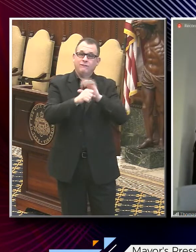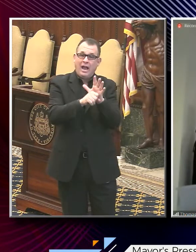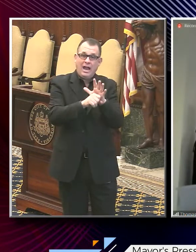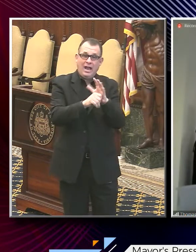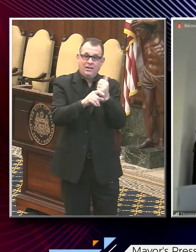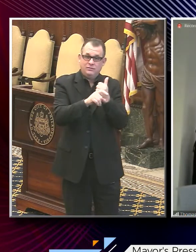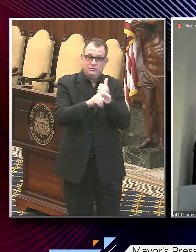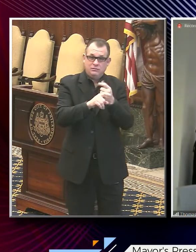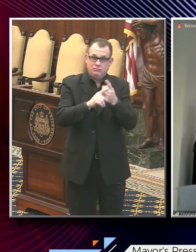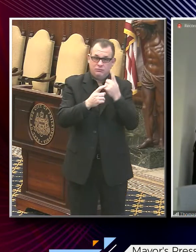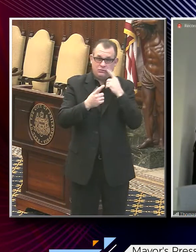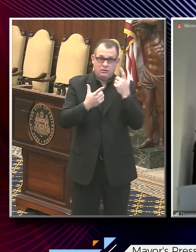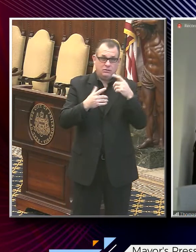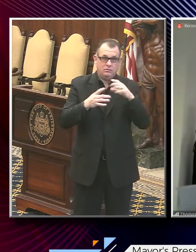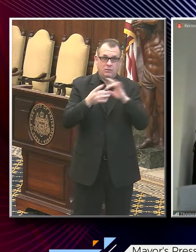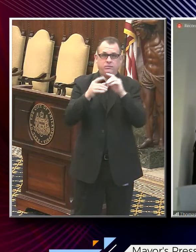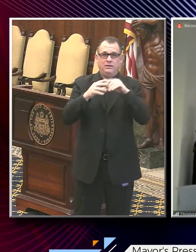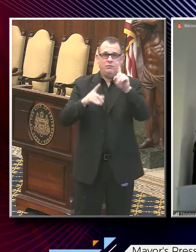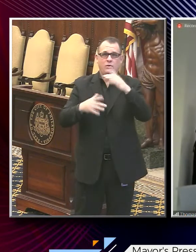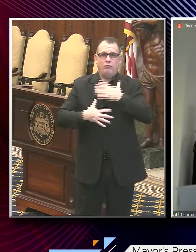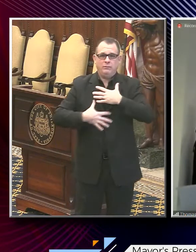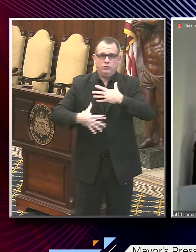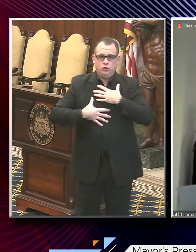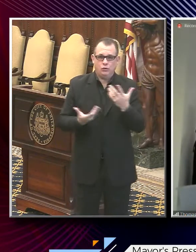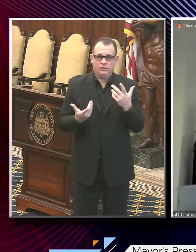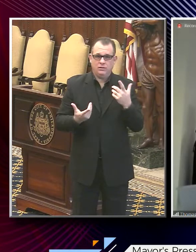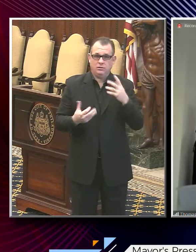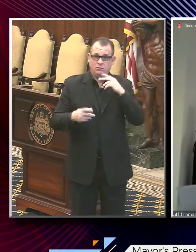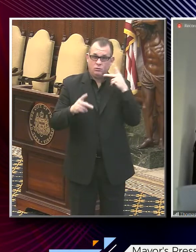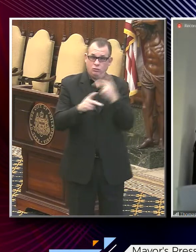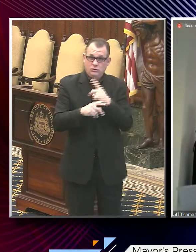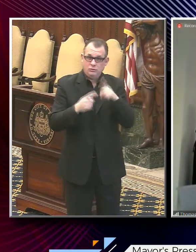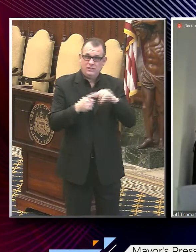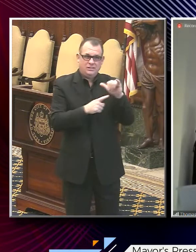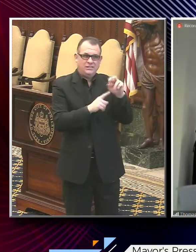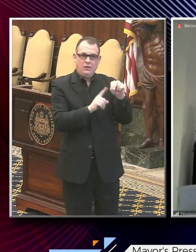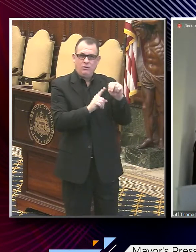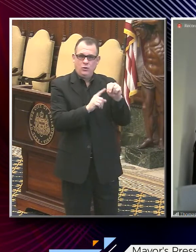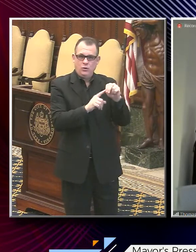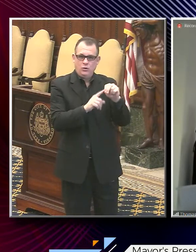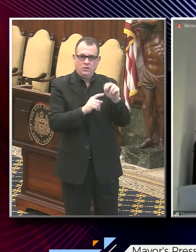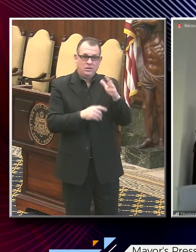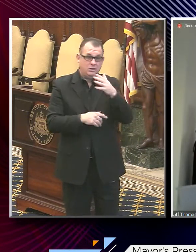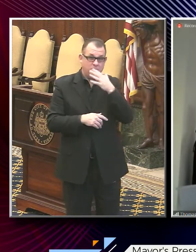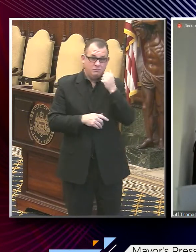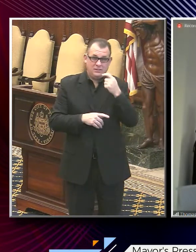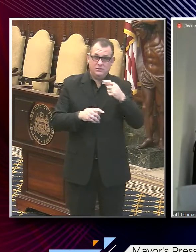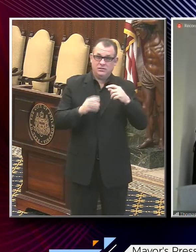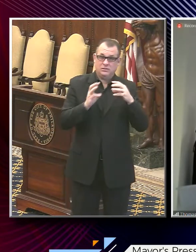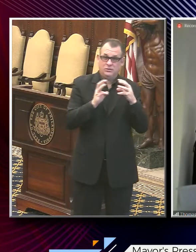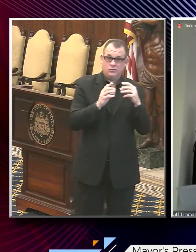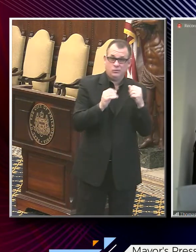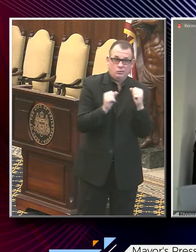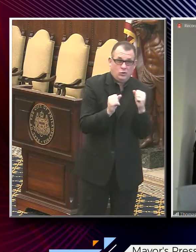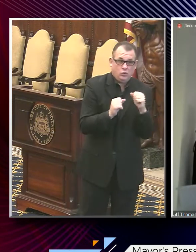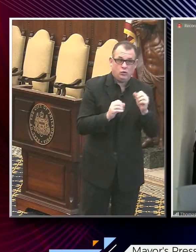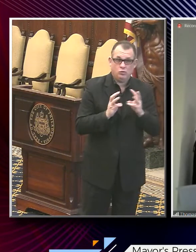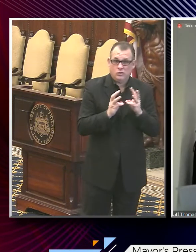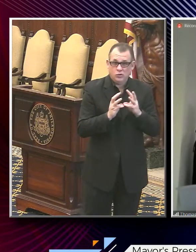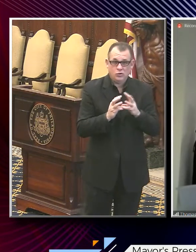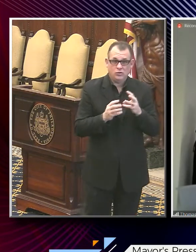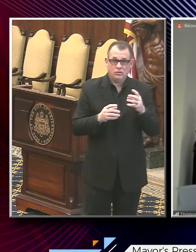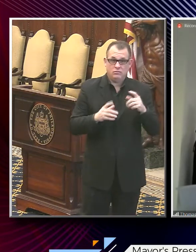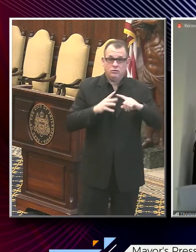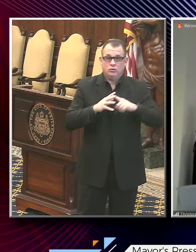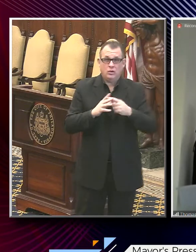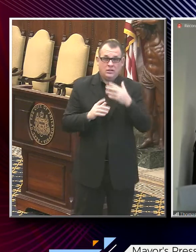same pattern of other respiratory viruses, and then it's worst right around now in January, and it's at its best in the summer. So the tendency is for it to get better